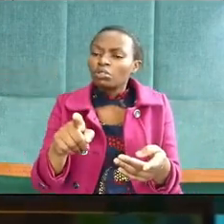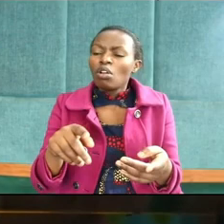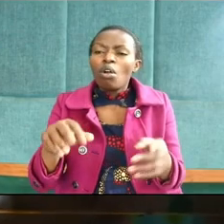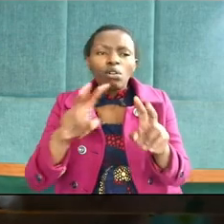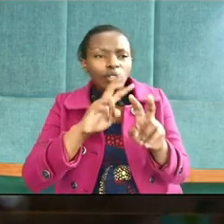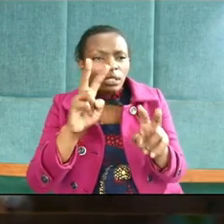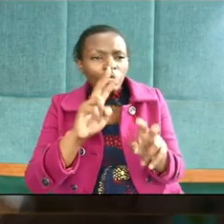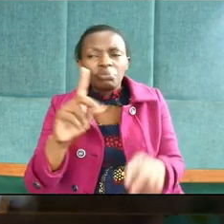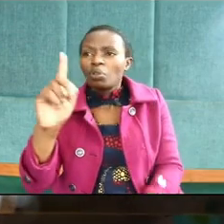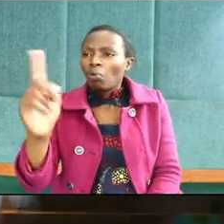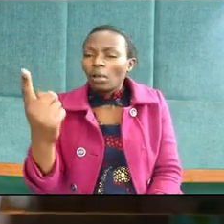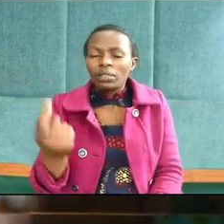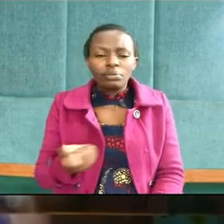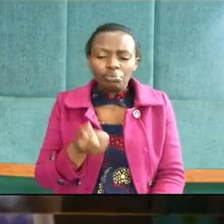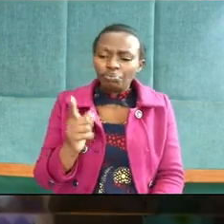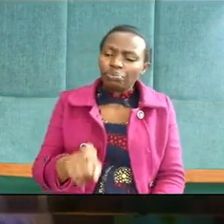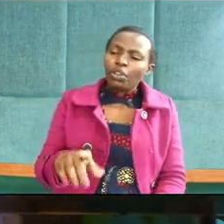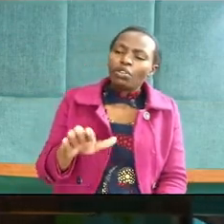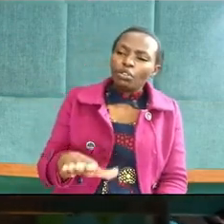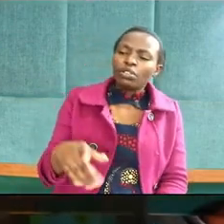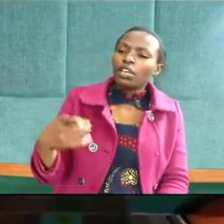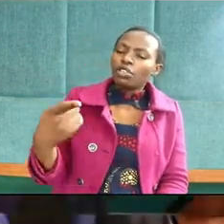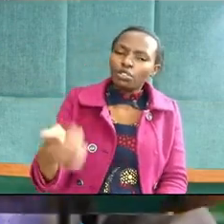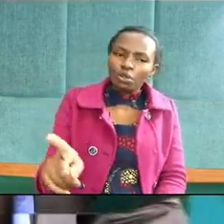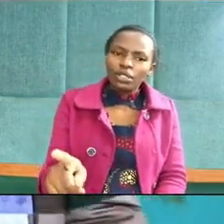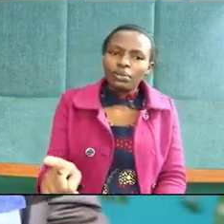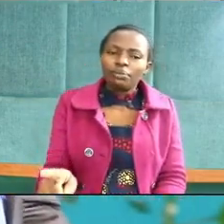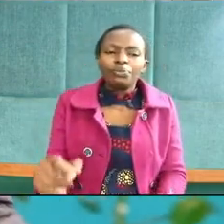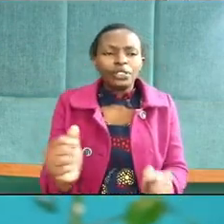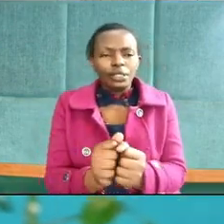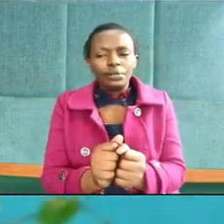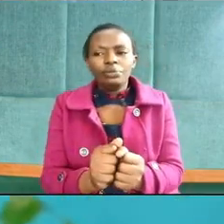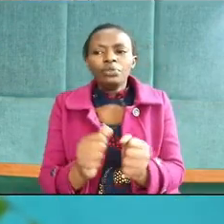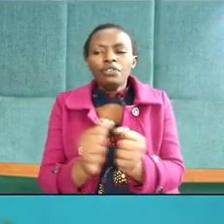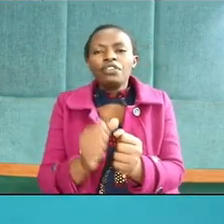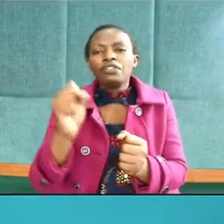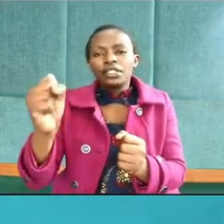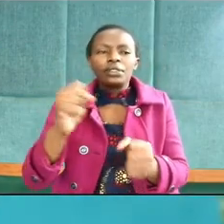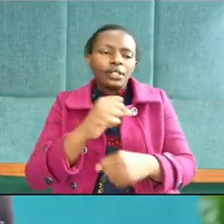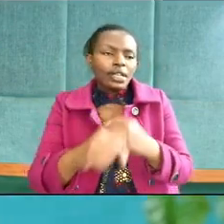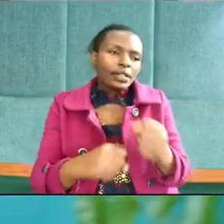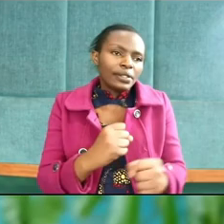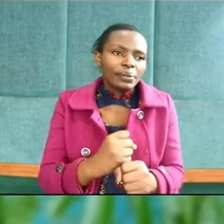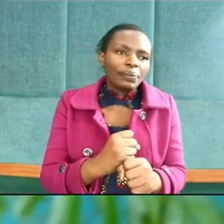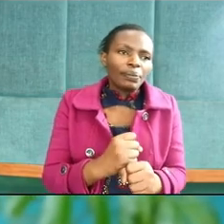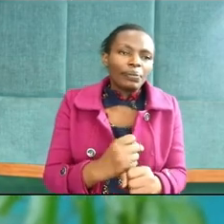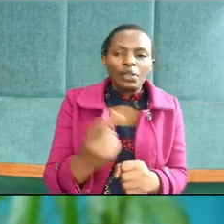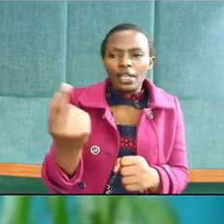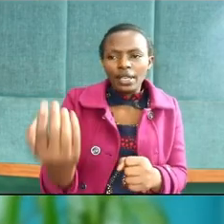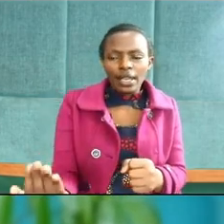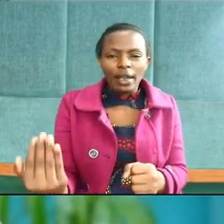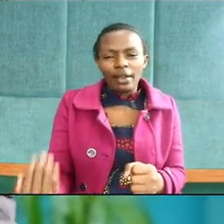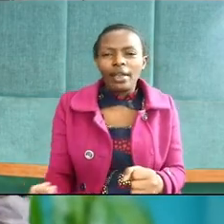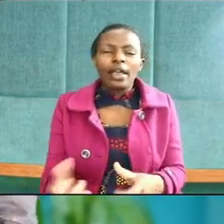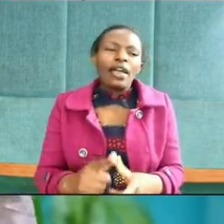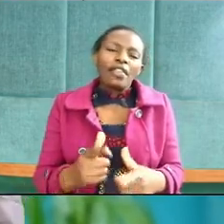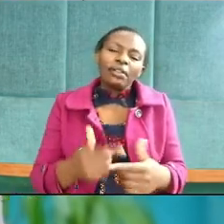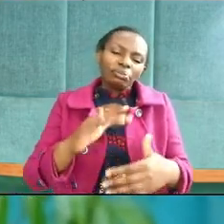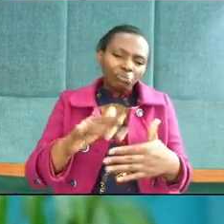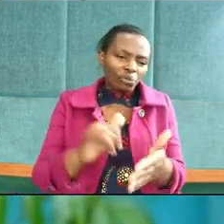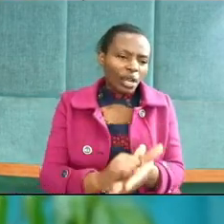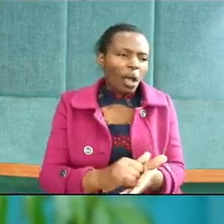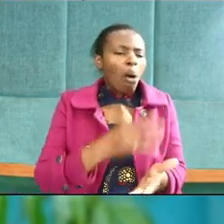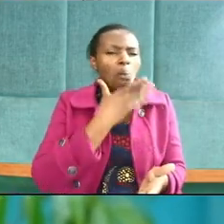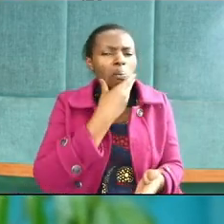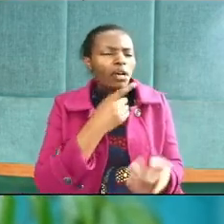our daughters. Our daughters is underage. What is the age appropriate for marriage in this country? 18 years.